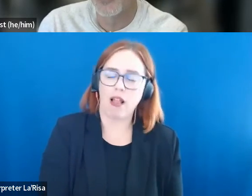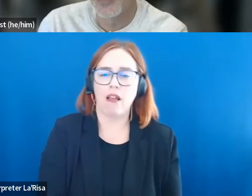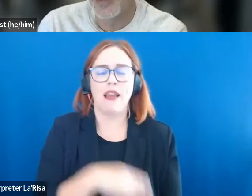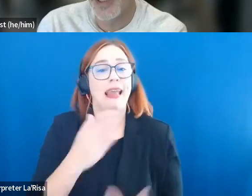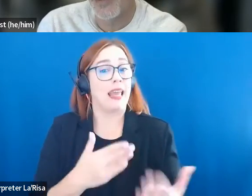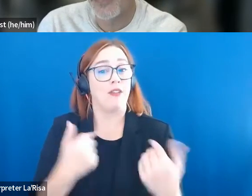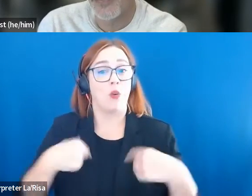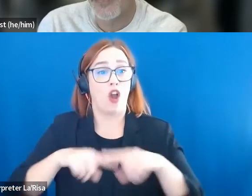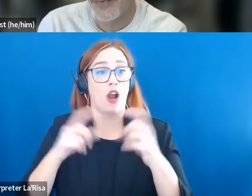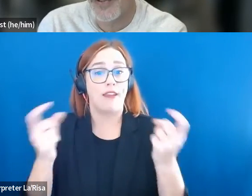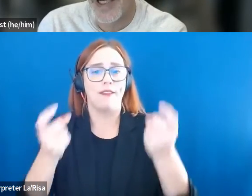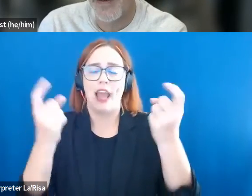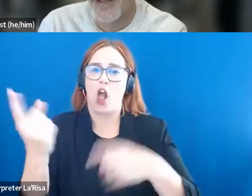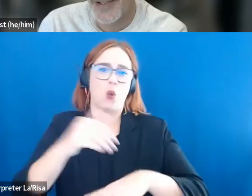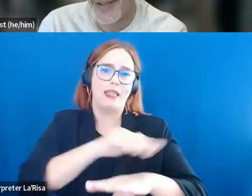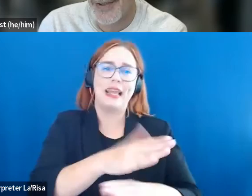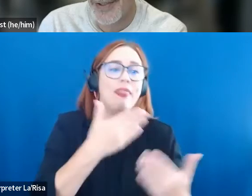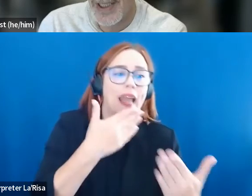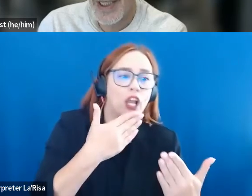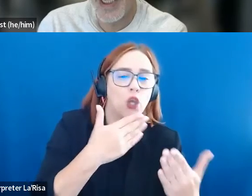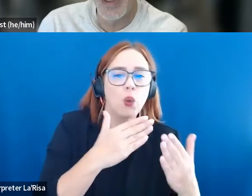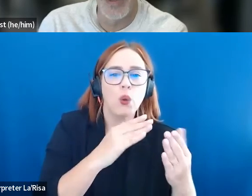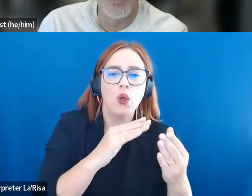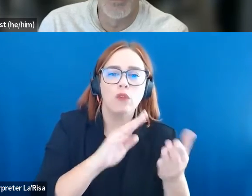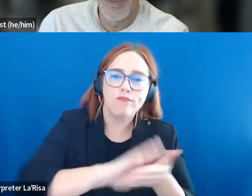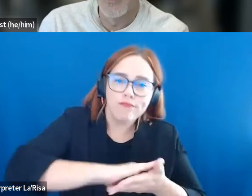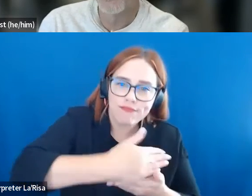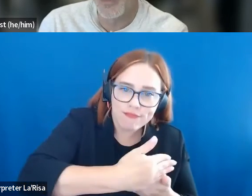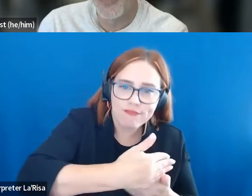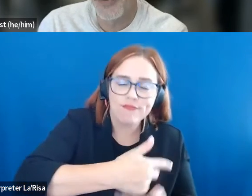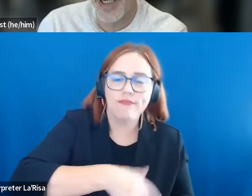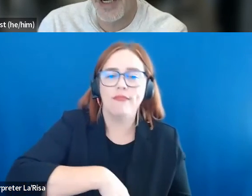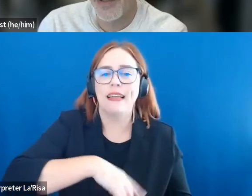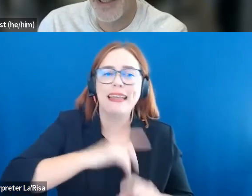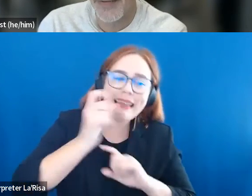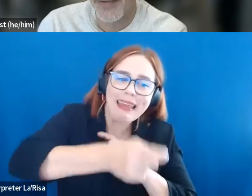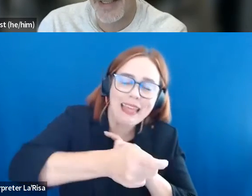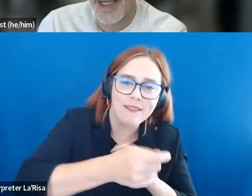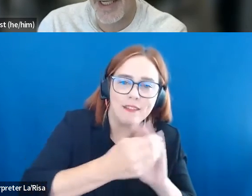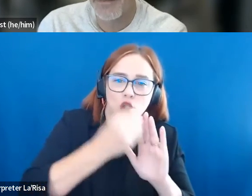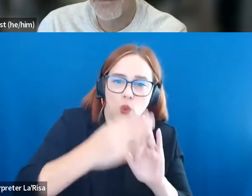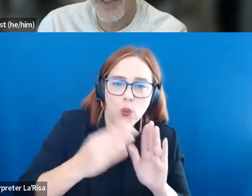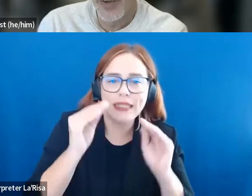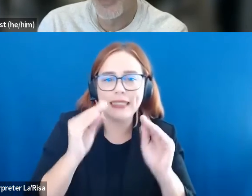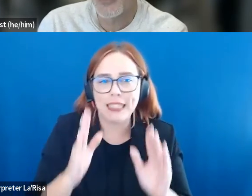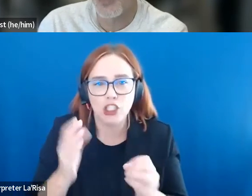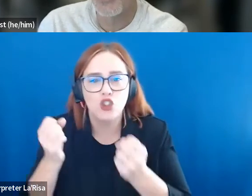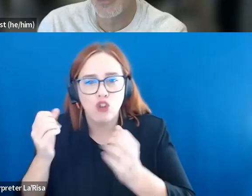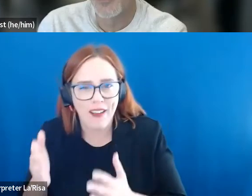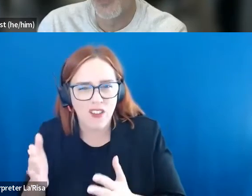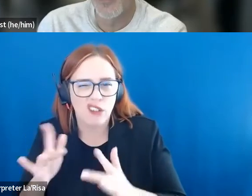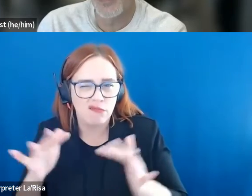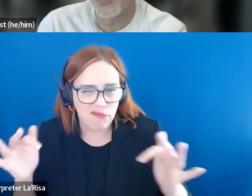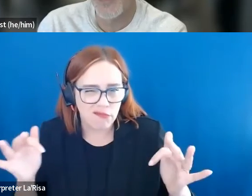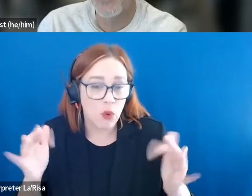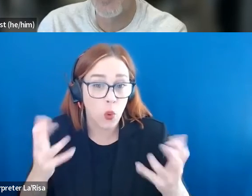you notes and little gifts to the students and the teachers, the pontoon drivers, things like that. We just want to let